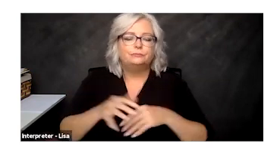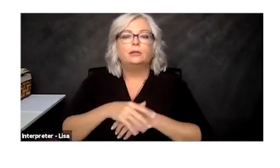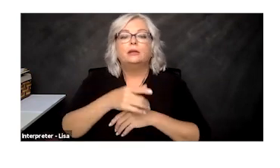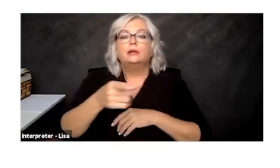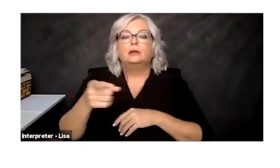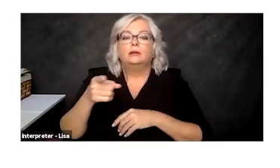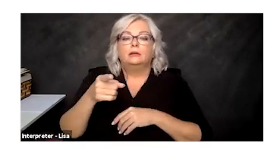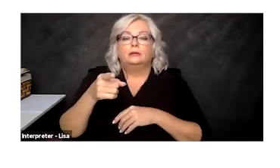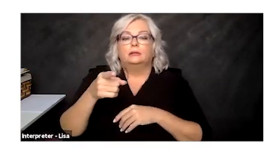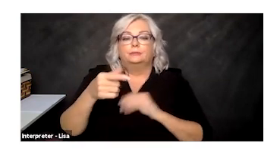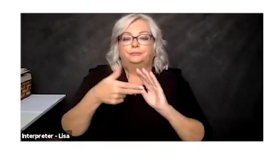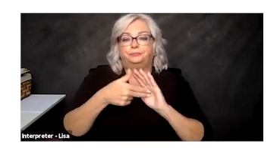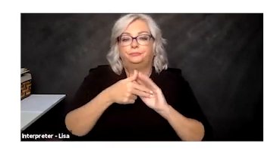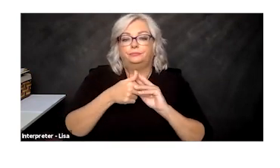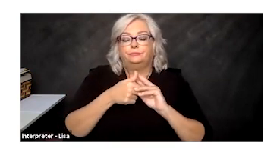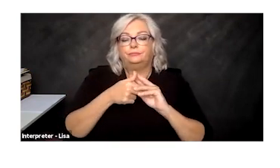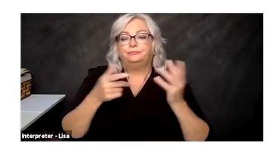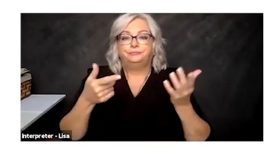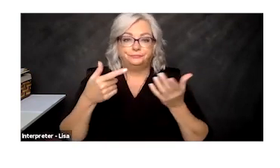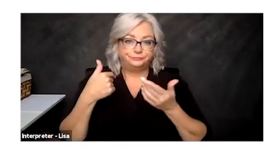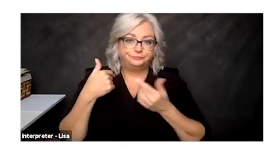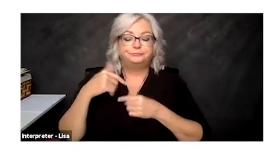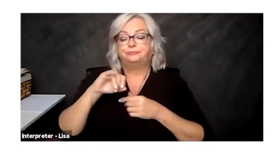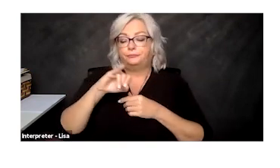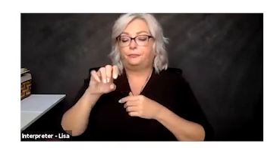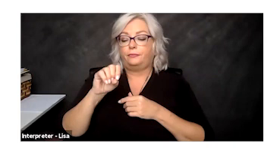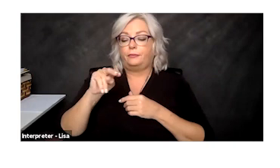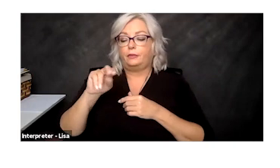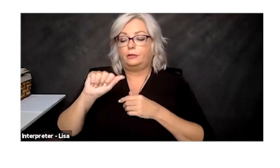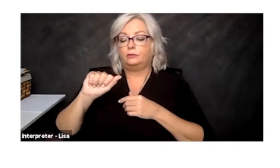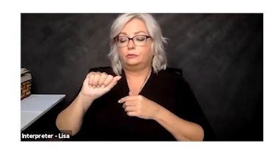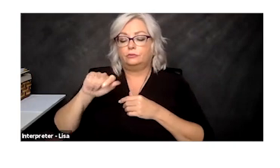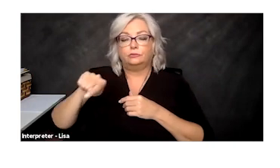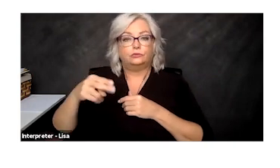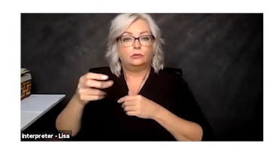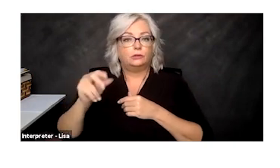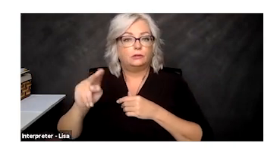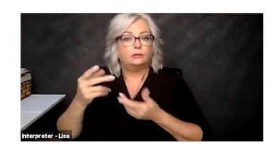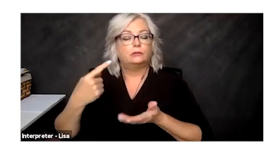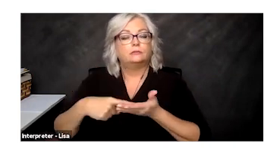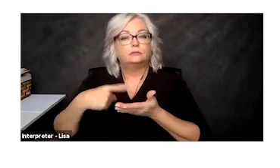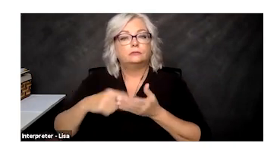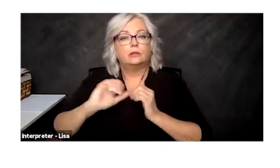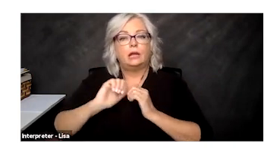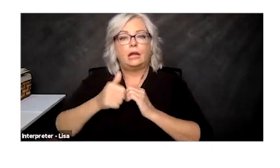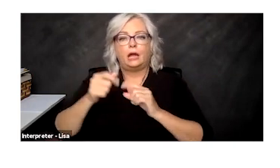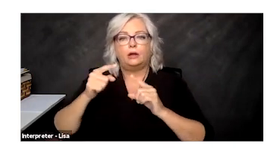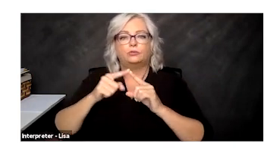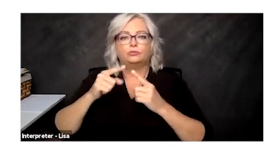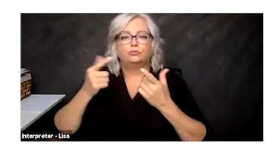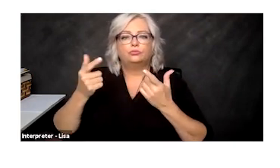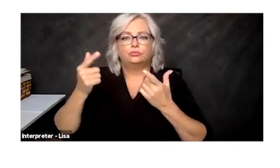talk about this, much earlier. Jonathan talked a little bit about reframing our identity of